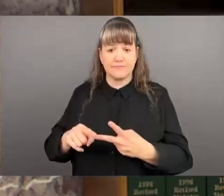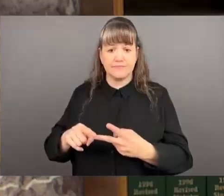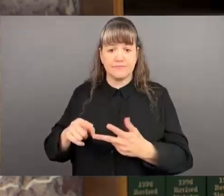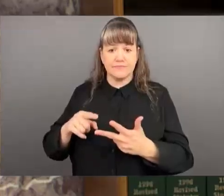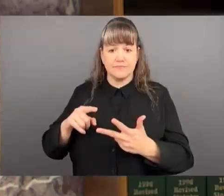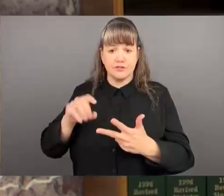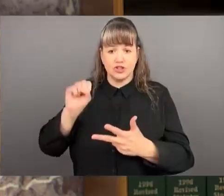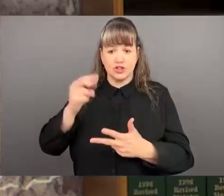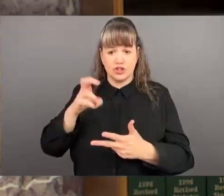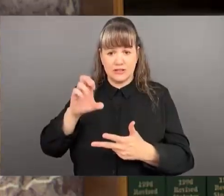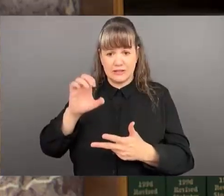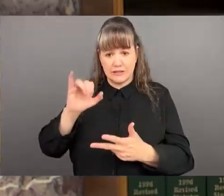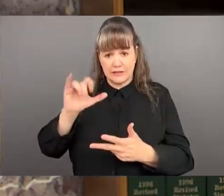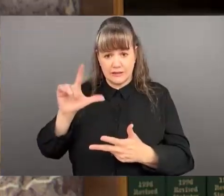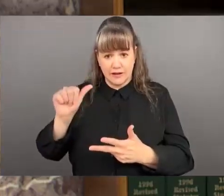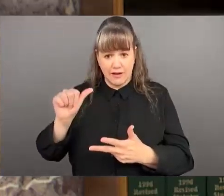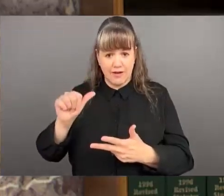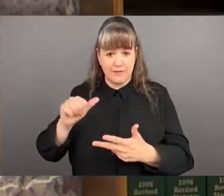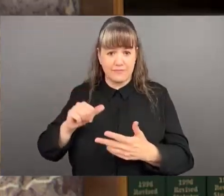Chayton,